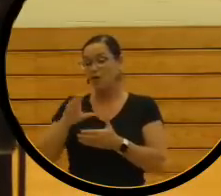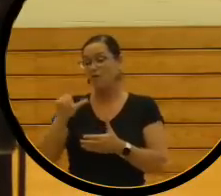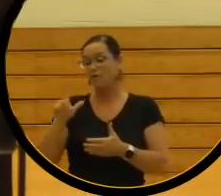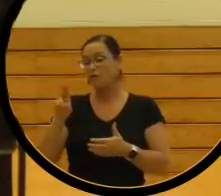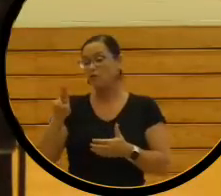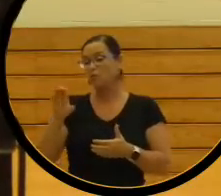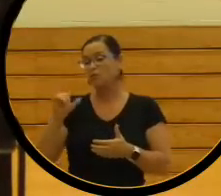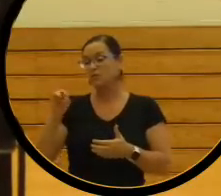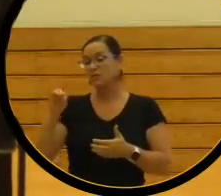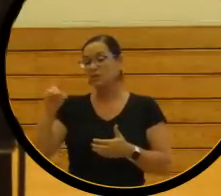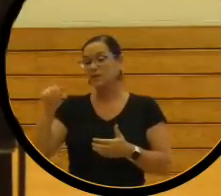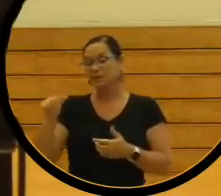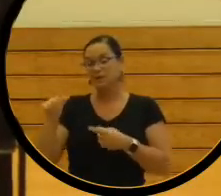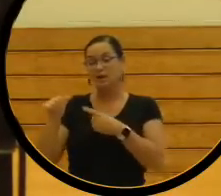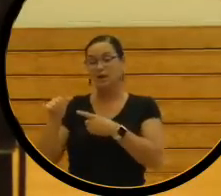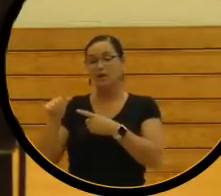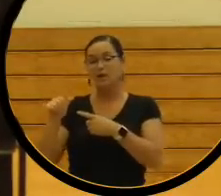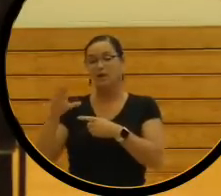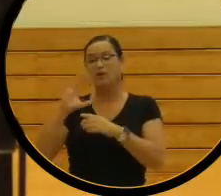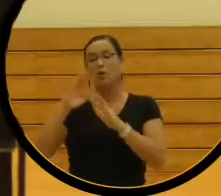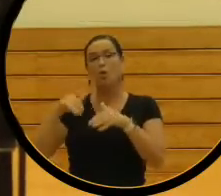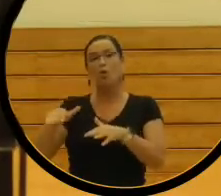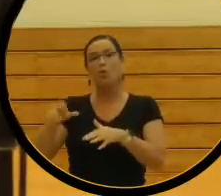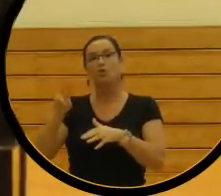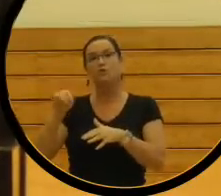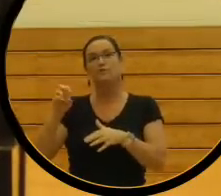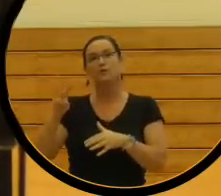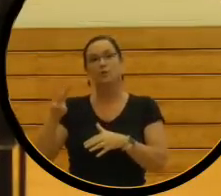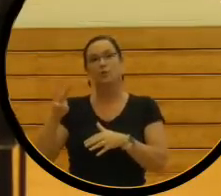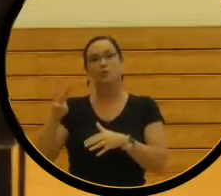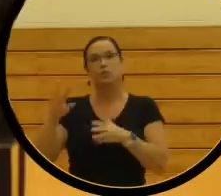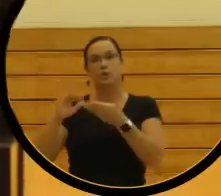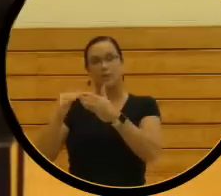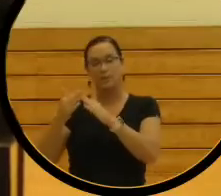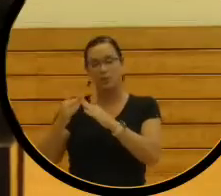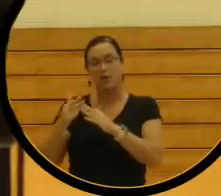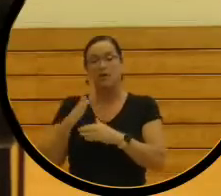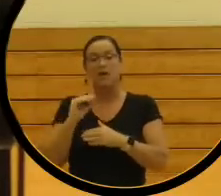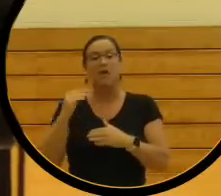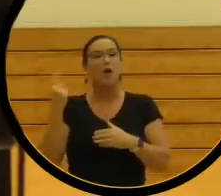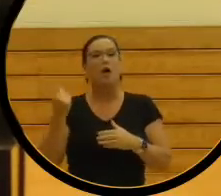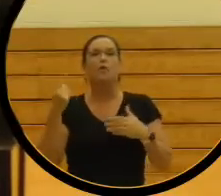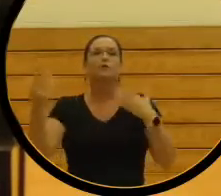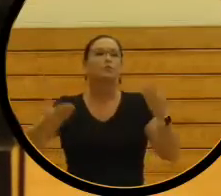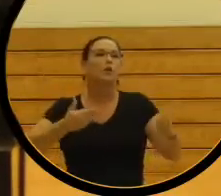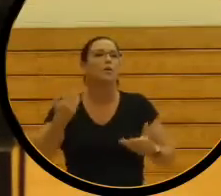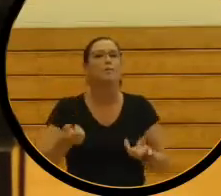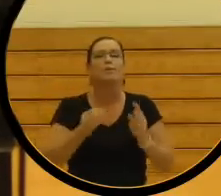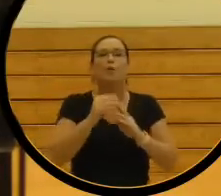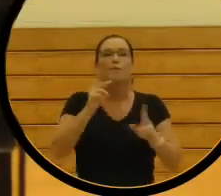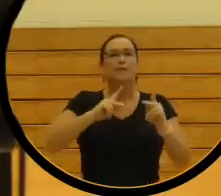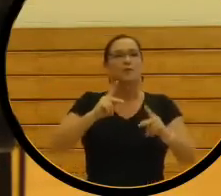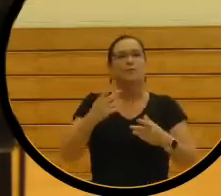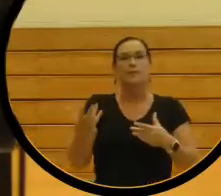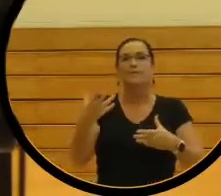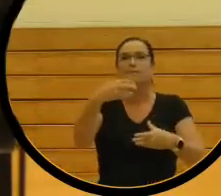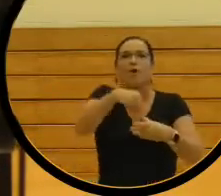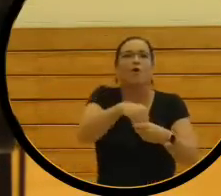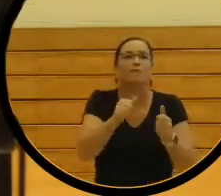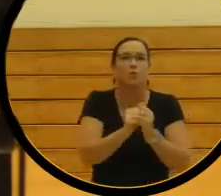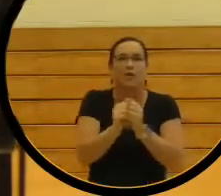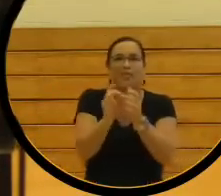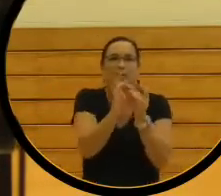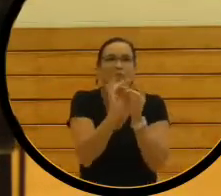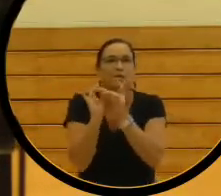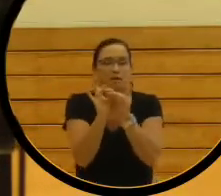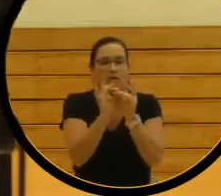the Ocean View Marshallese community, and always welcoming more folks to come in and be a part of the network. And